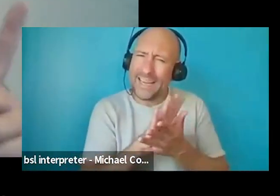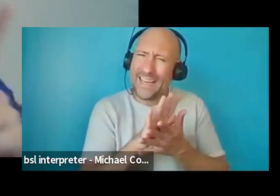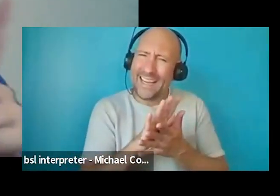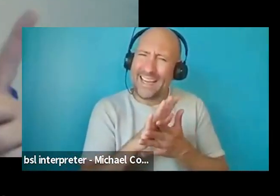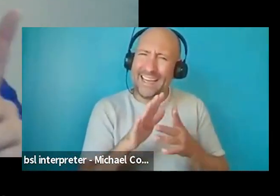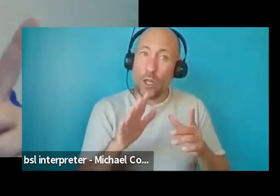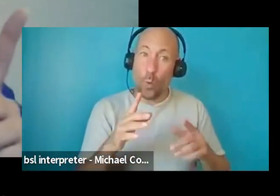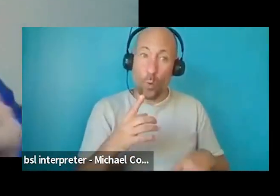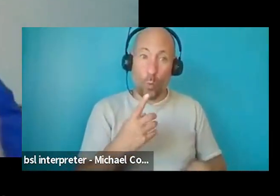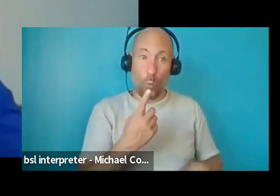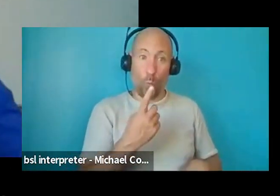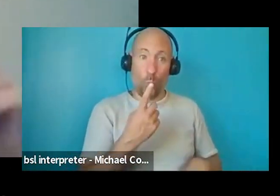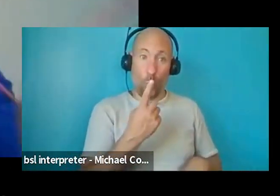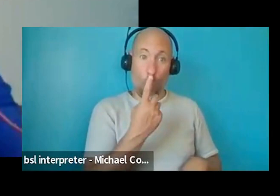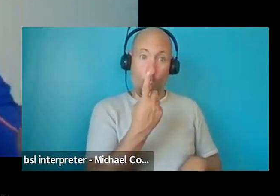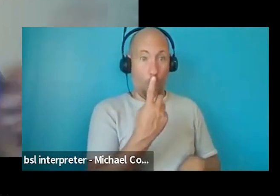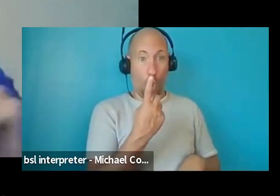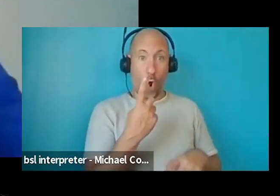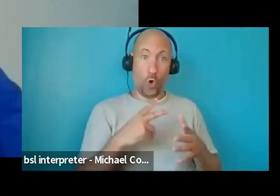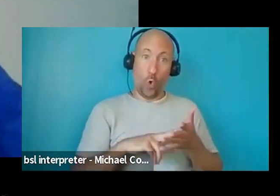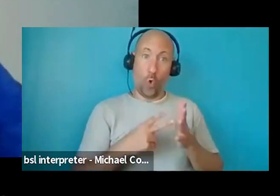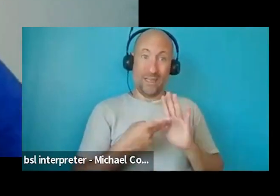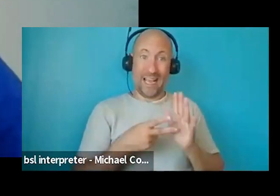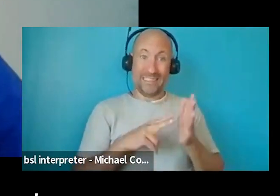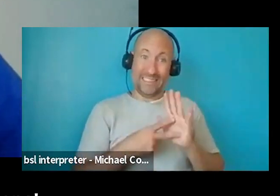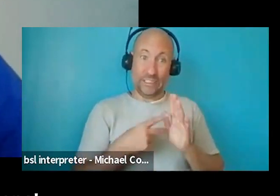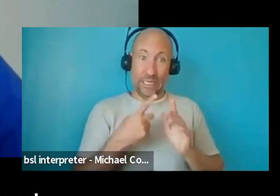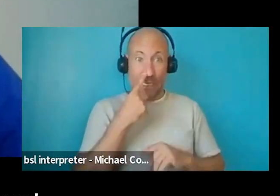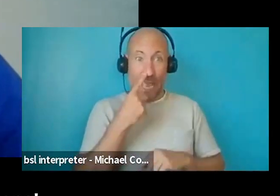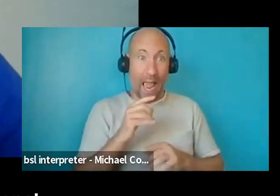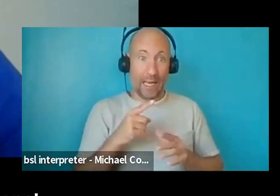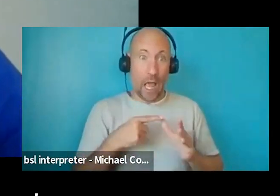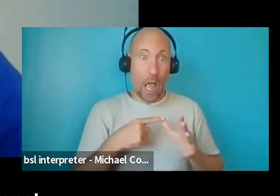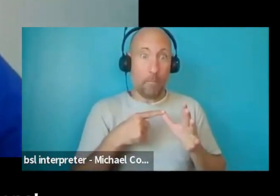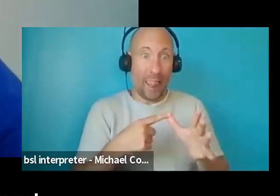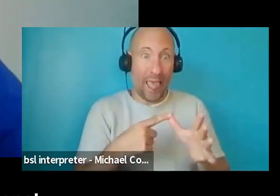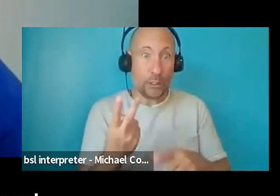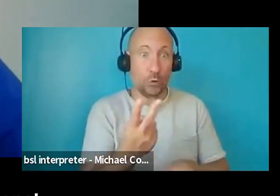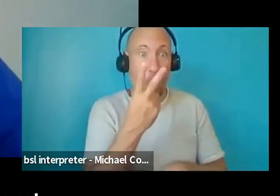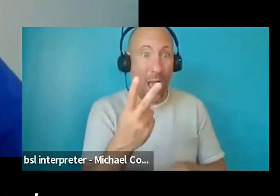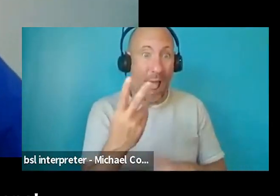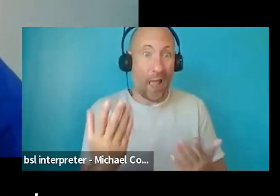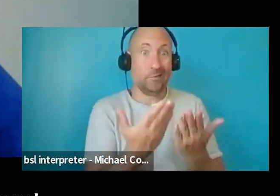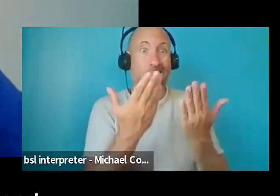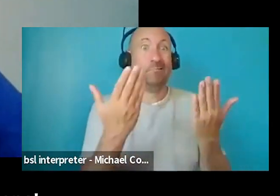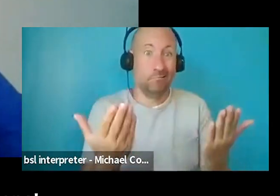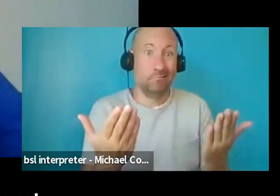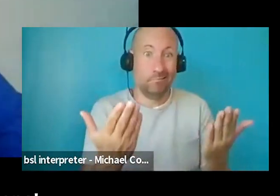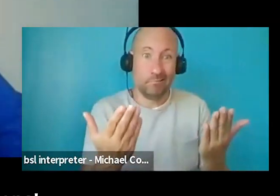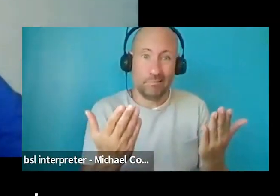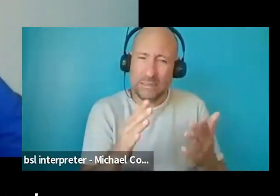both opportunities, as it were, to go and to travel. And we